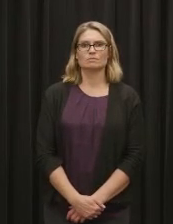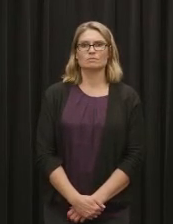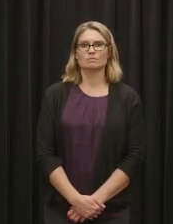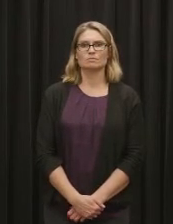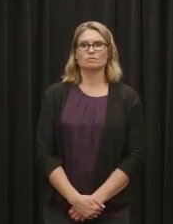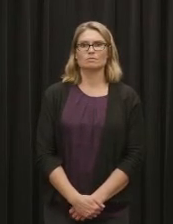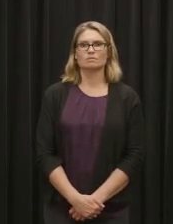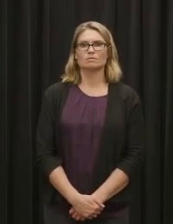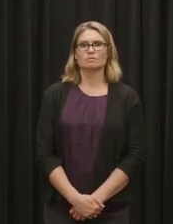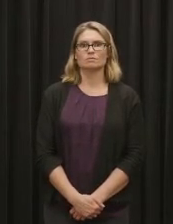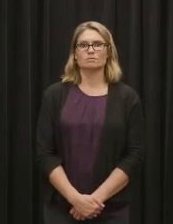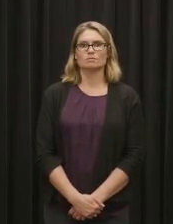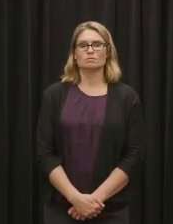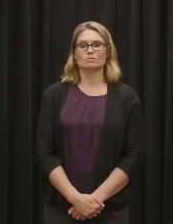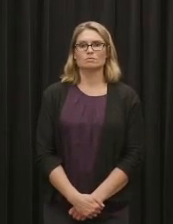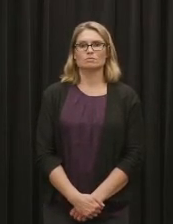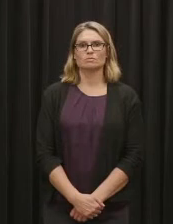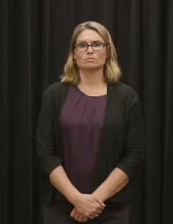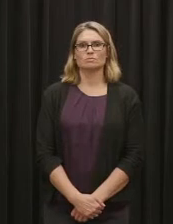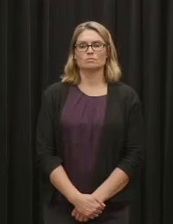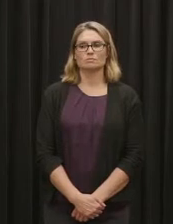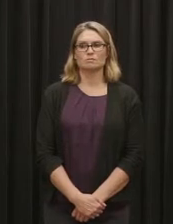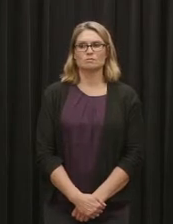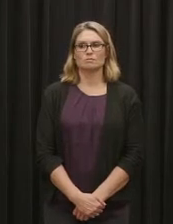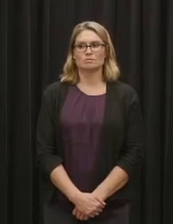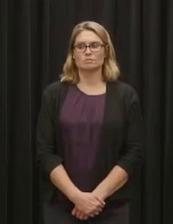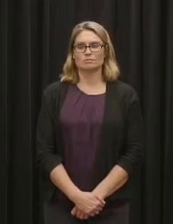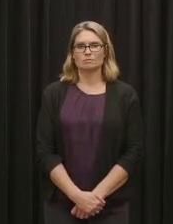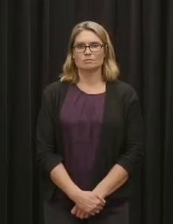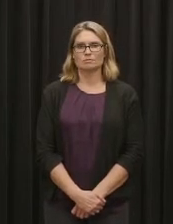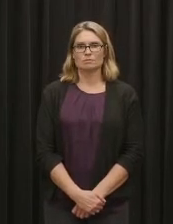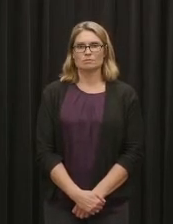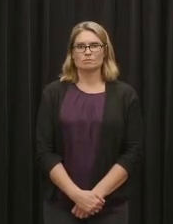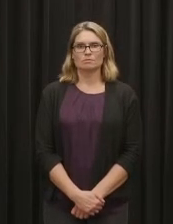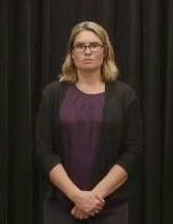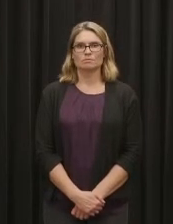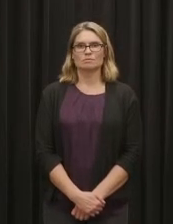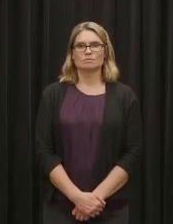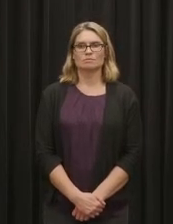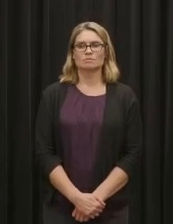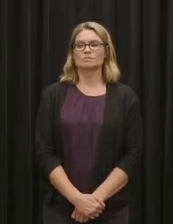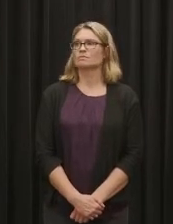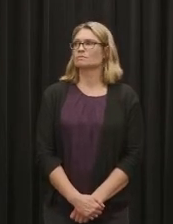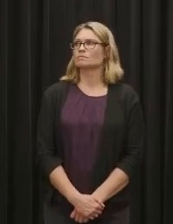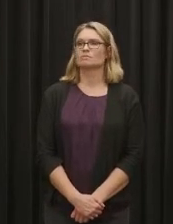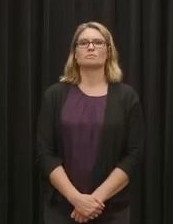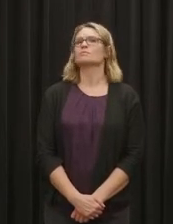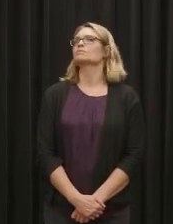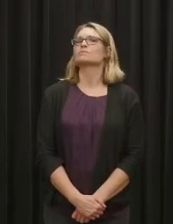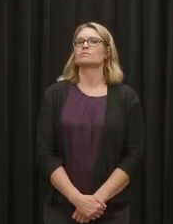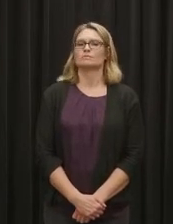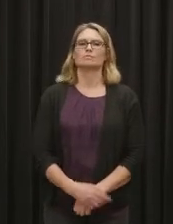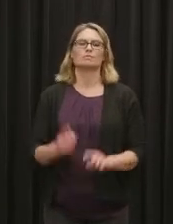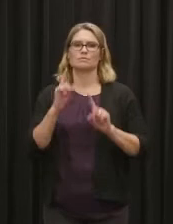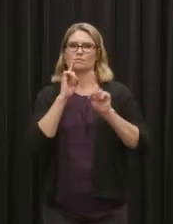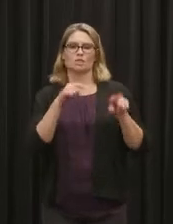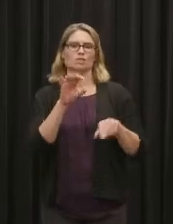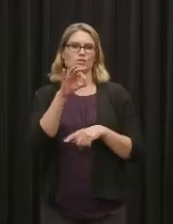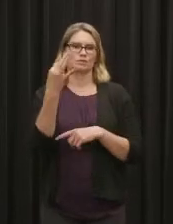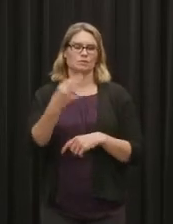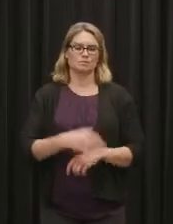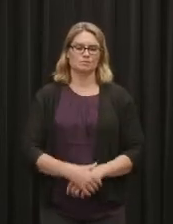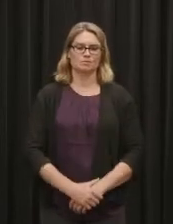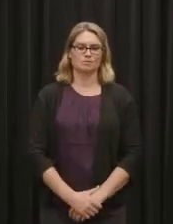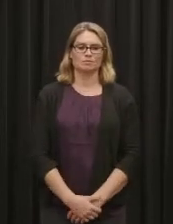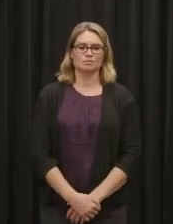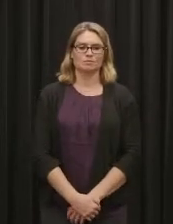the Edmunston Hospital. I am wondering if there are hospital workers who have contracted